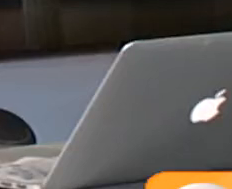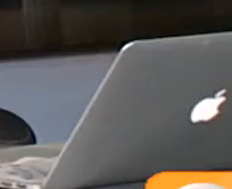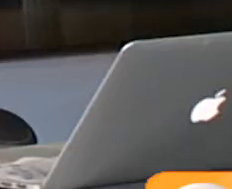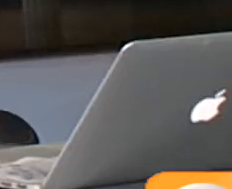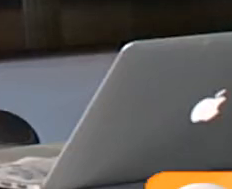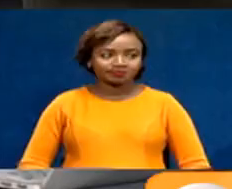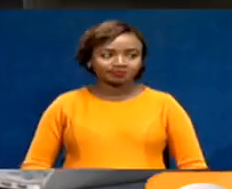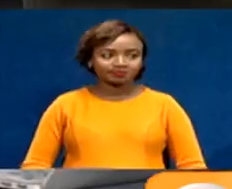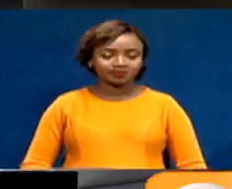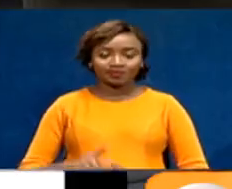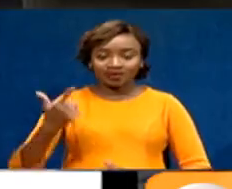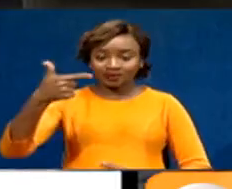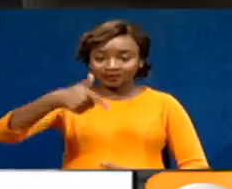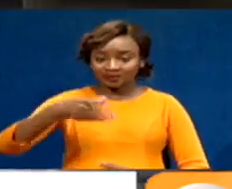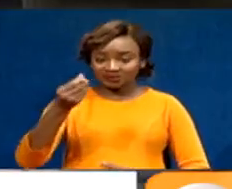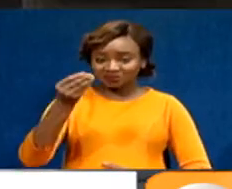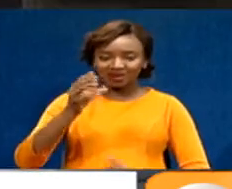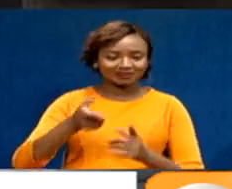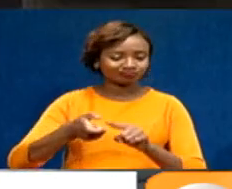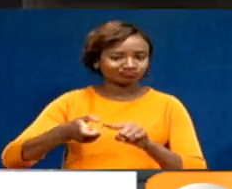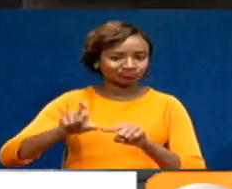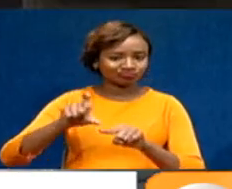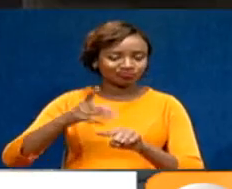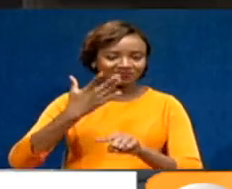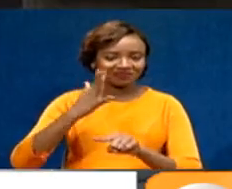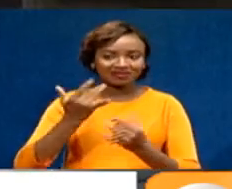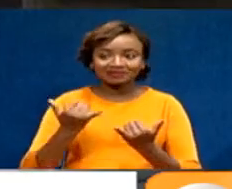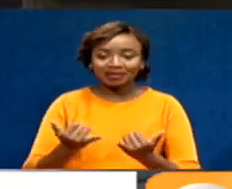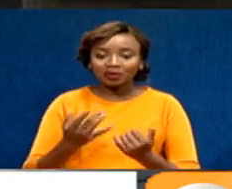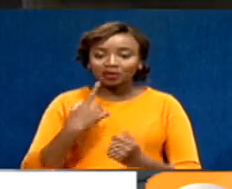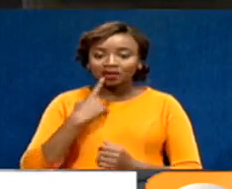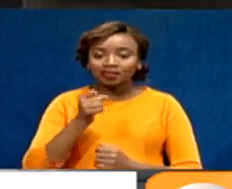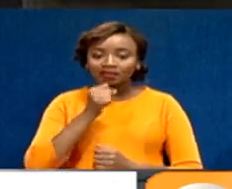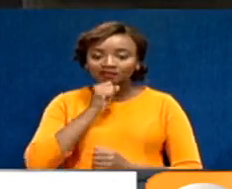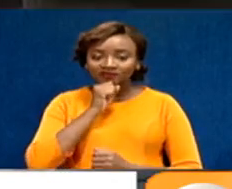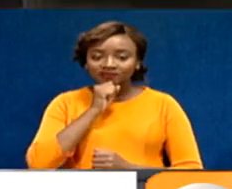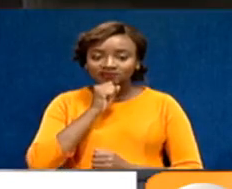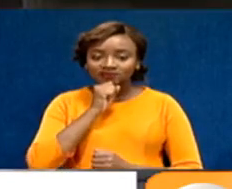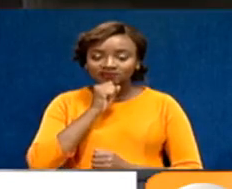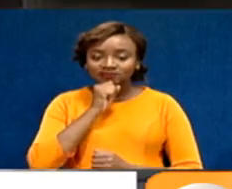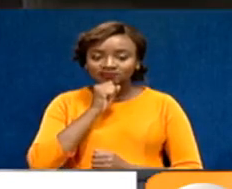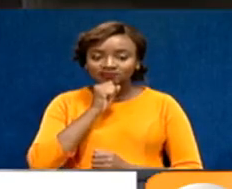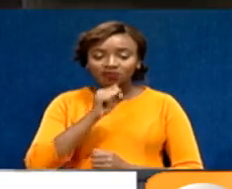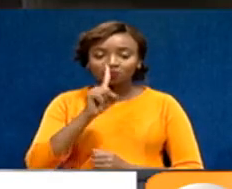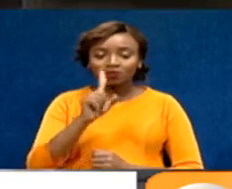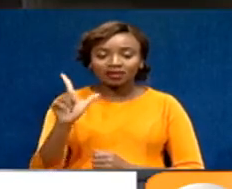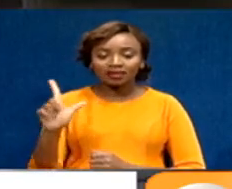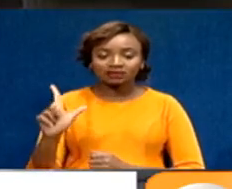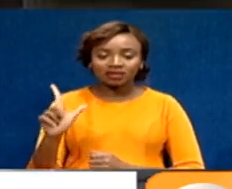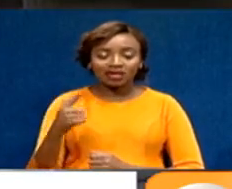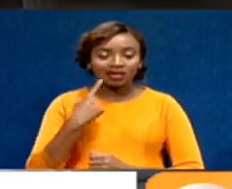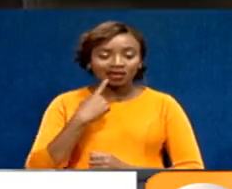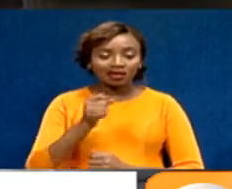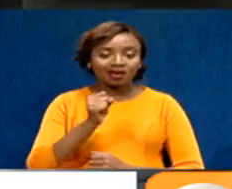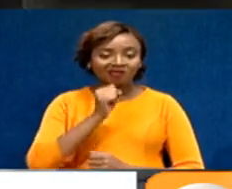The price of super petrol has, for the first time, crossed the 150 shilling mark. A litre of super petrol